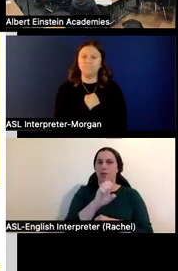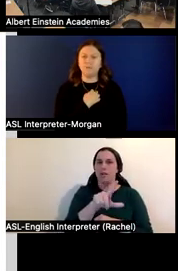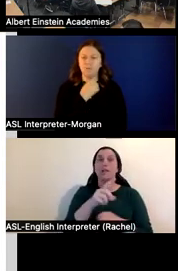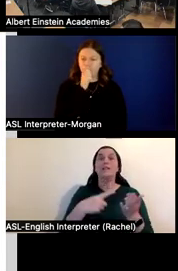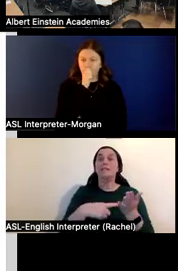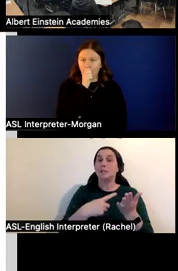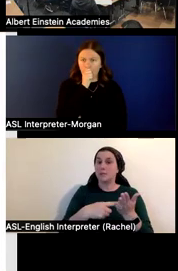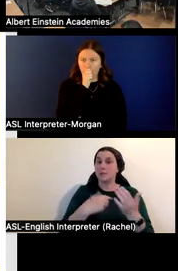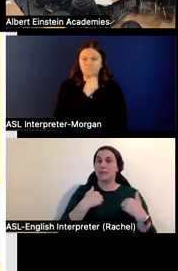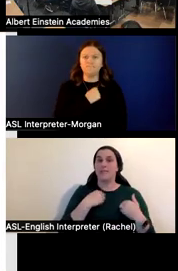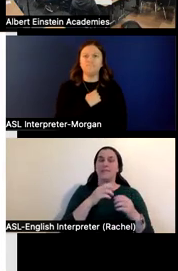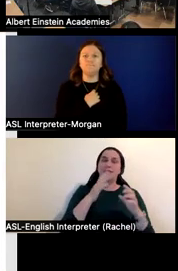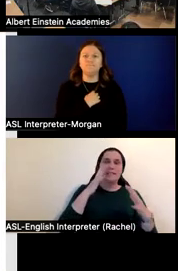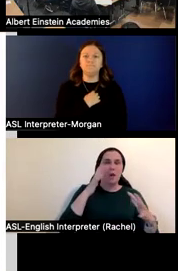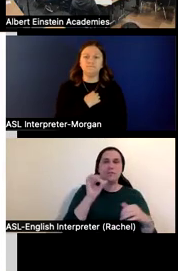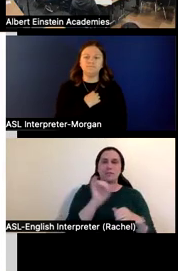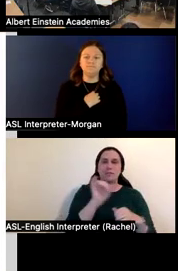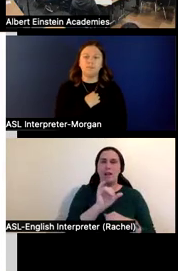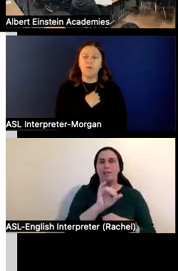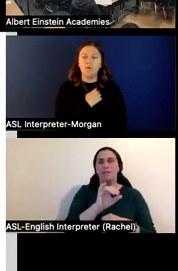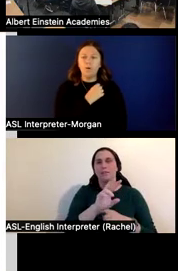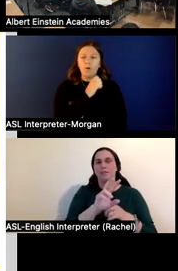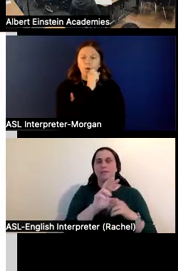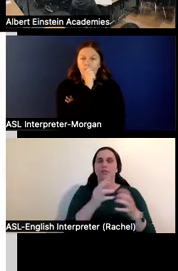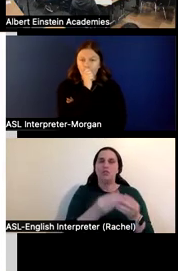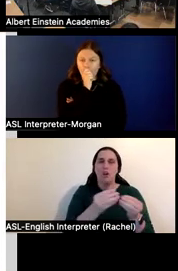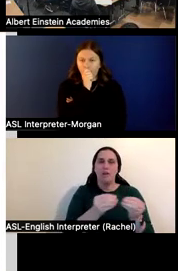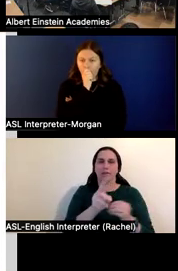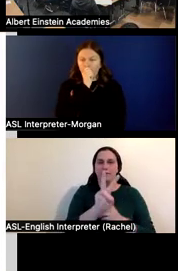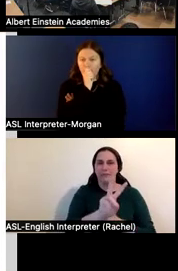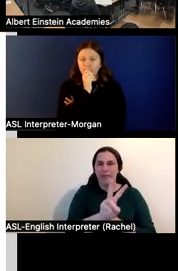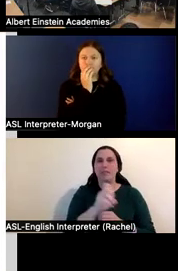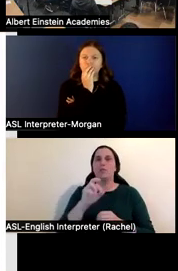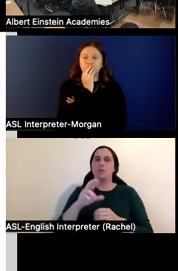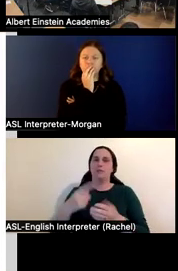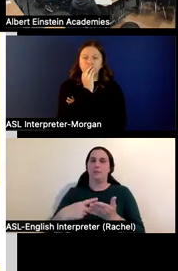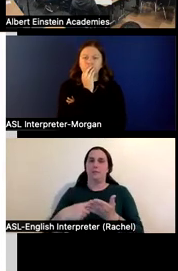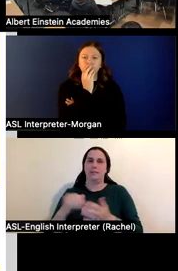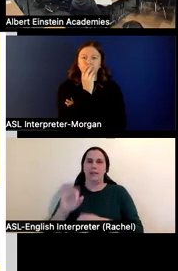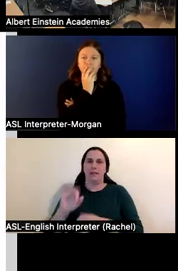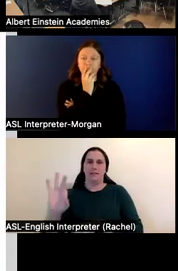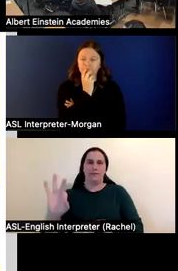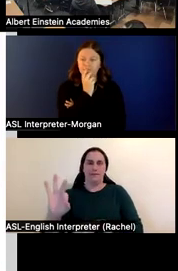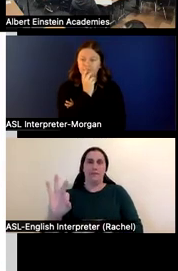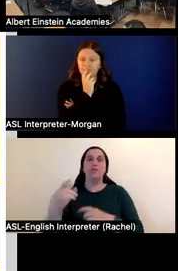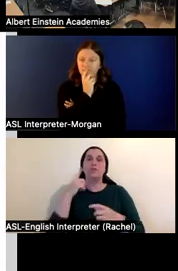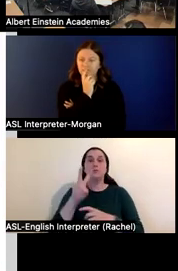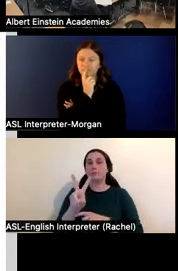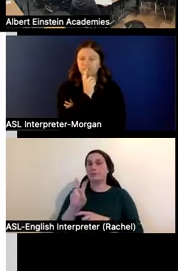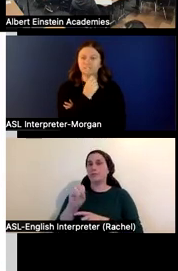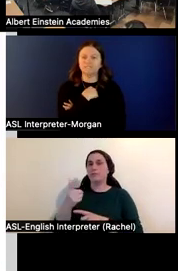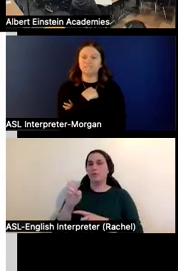sound is after it or? yes, Okay. Vogel, Vase, so it is, or Vase. Okay, yes.